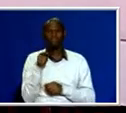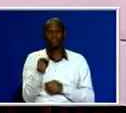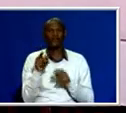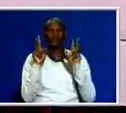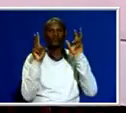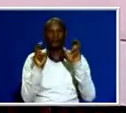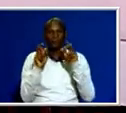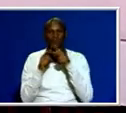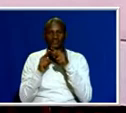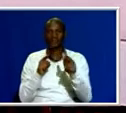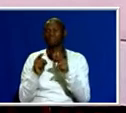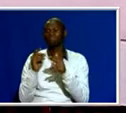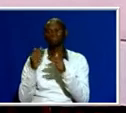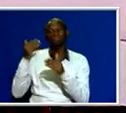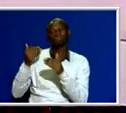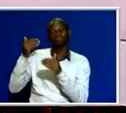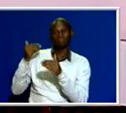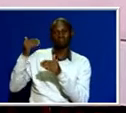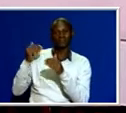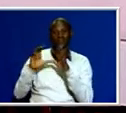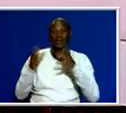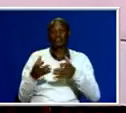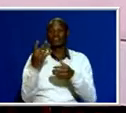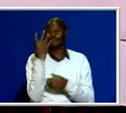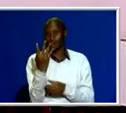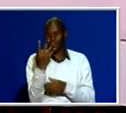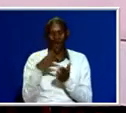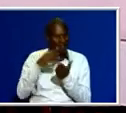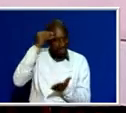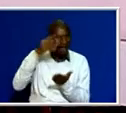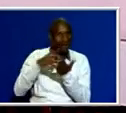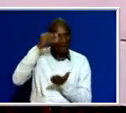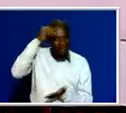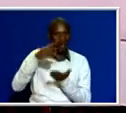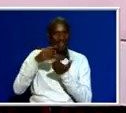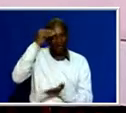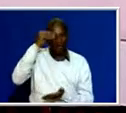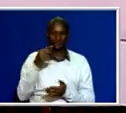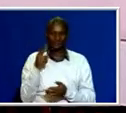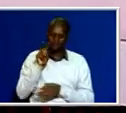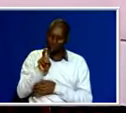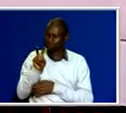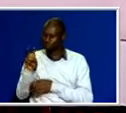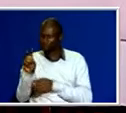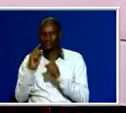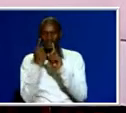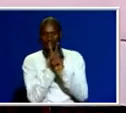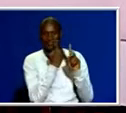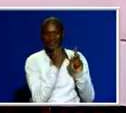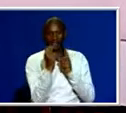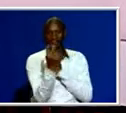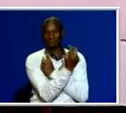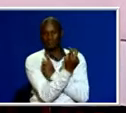topic right when we were in class 4. And you looked at several aspects in the